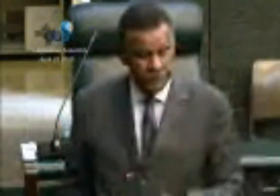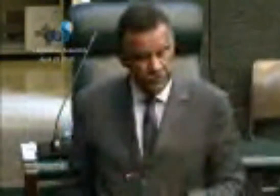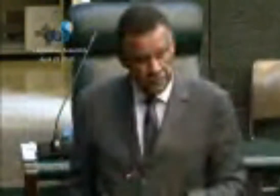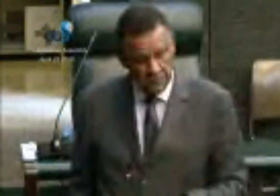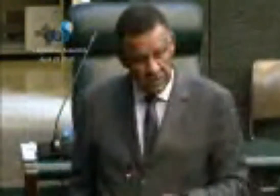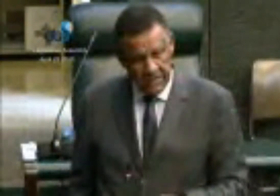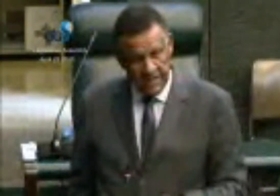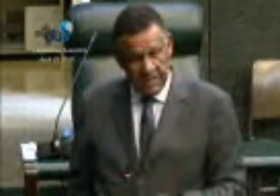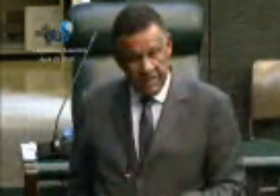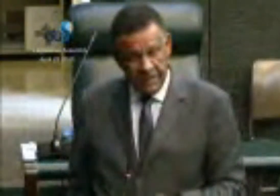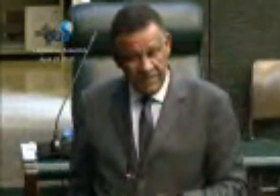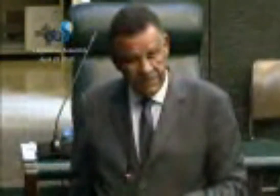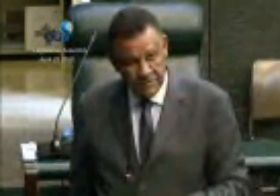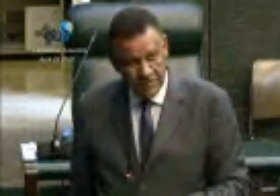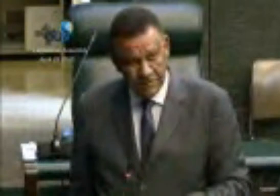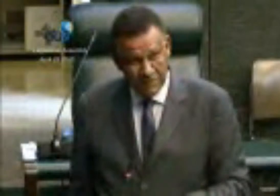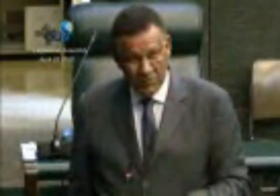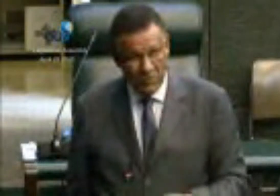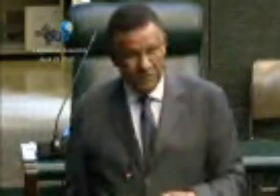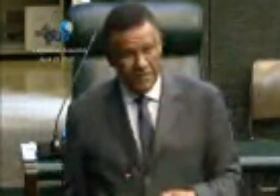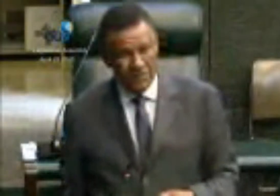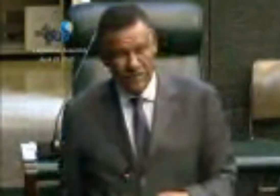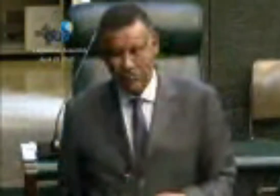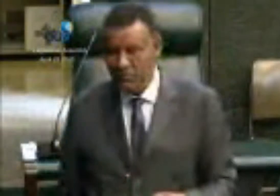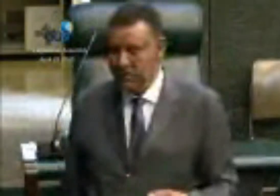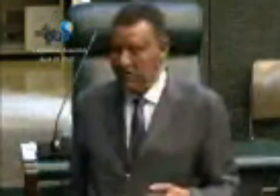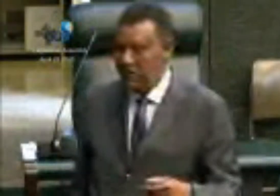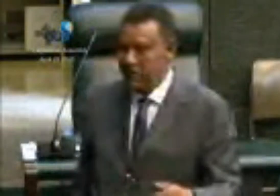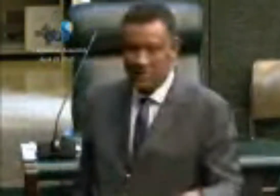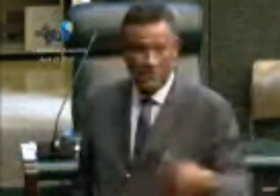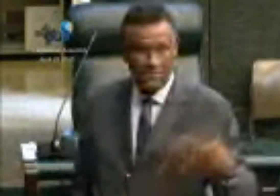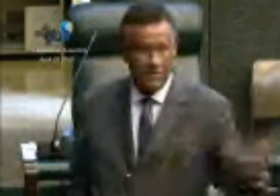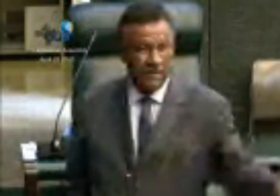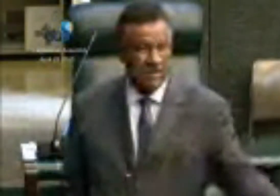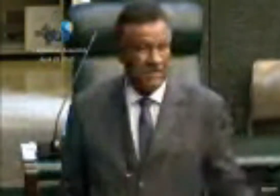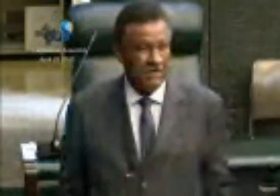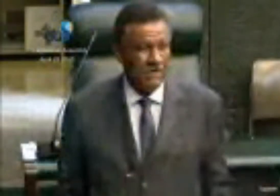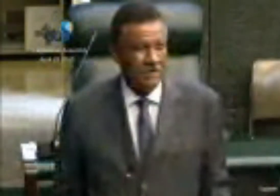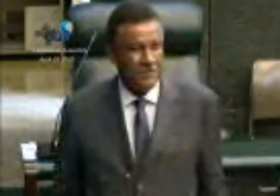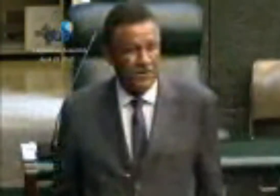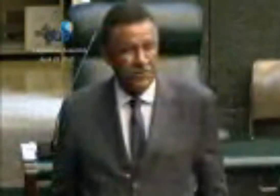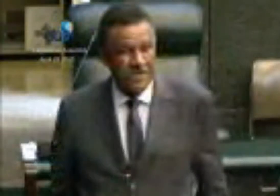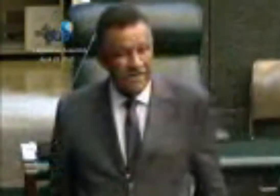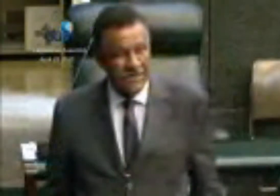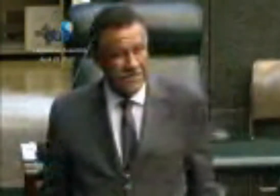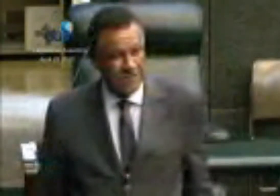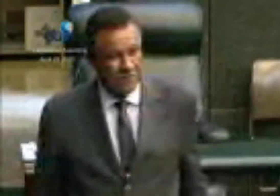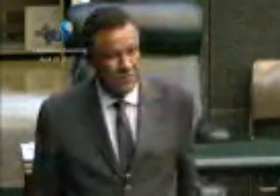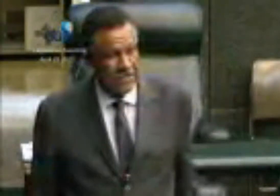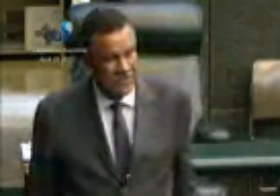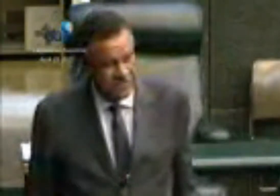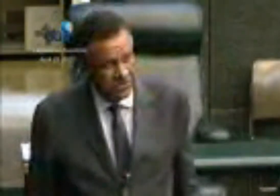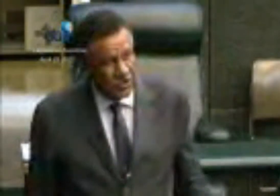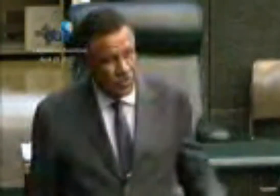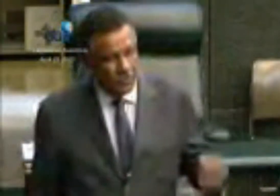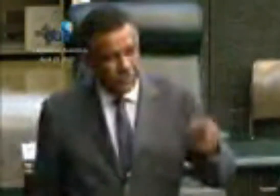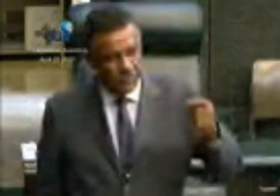Oldie family has no business here. They don't take anything from here. It's done out of the goodness of their heart.